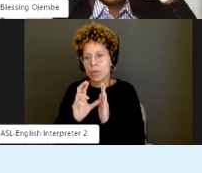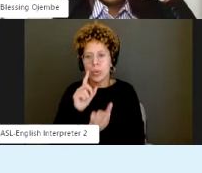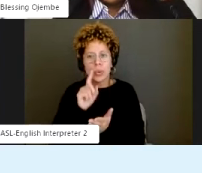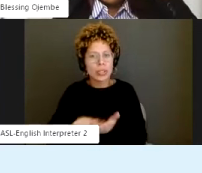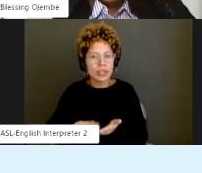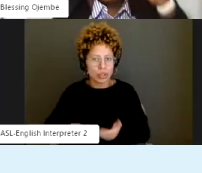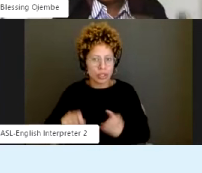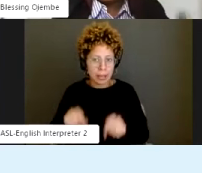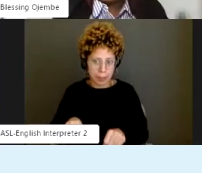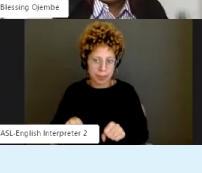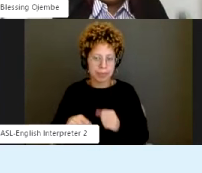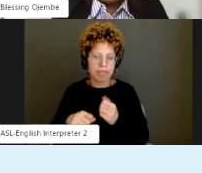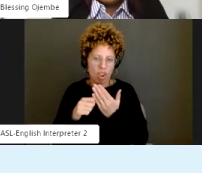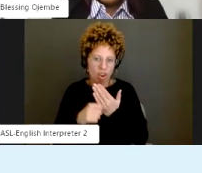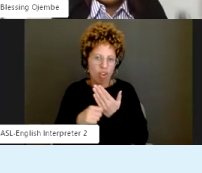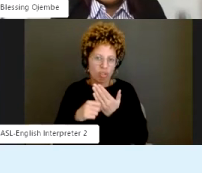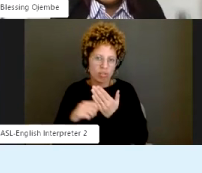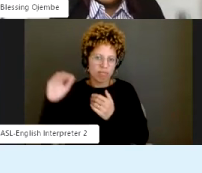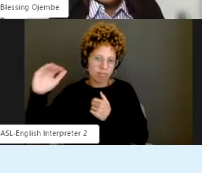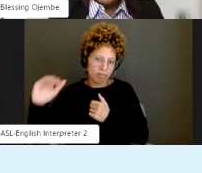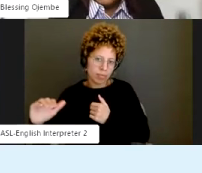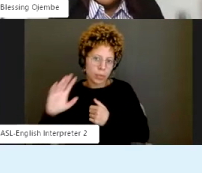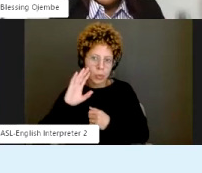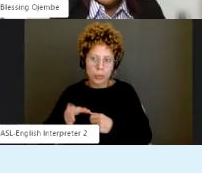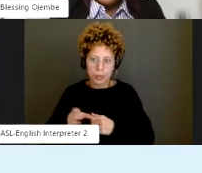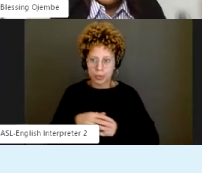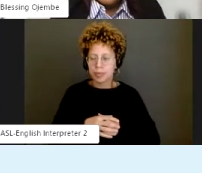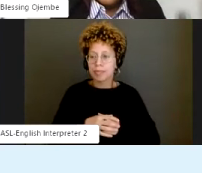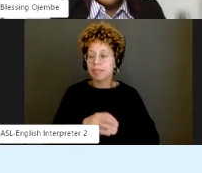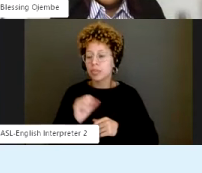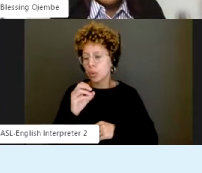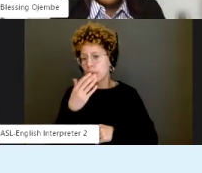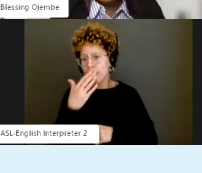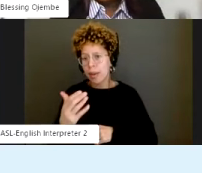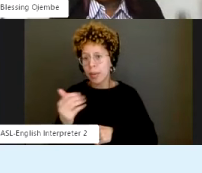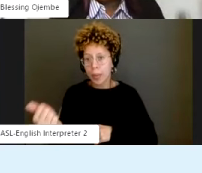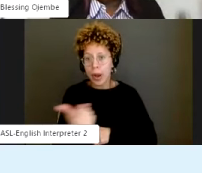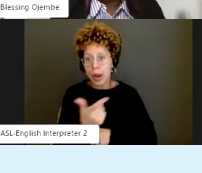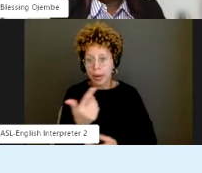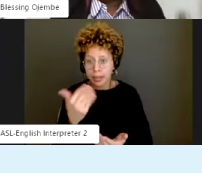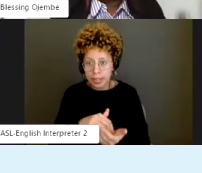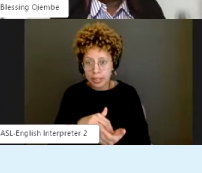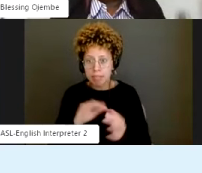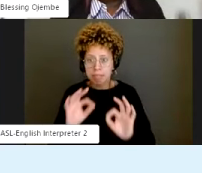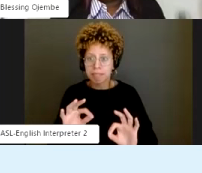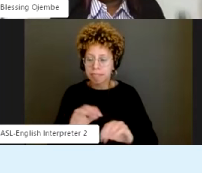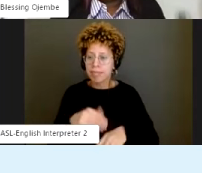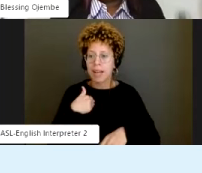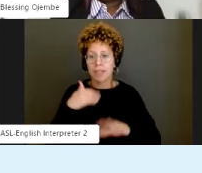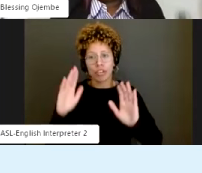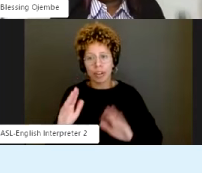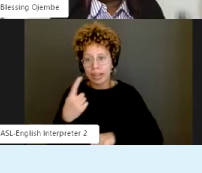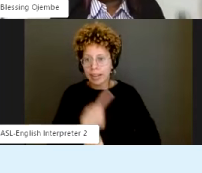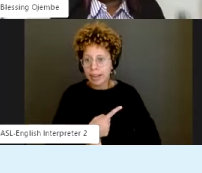some of the research articles, then you can look at that as well. So thank you all again, and have a great